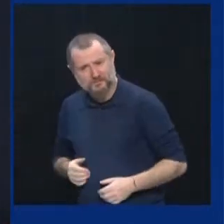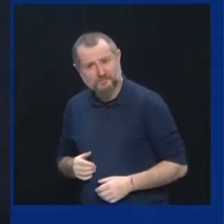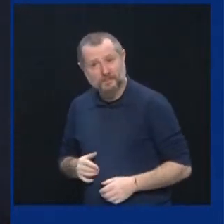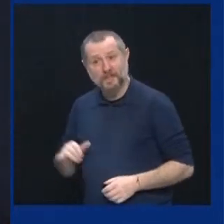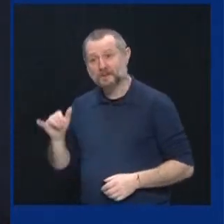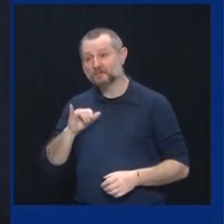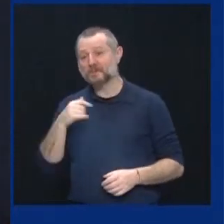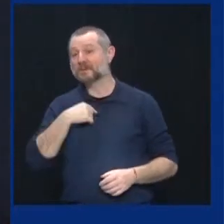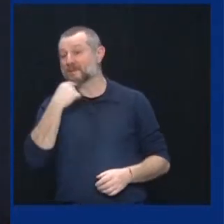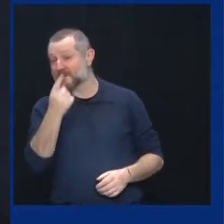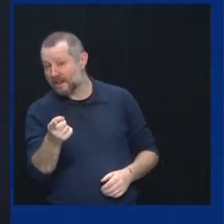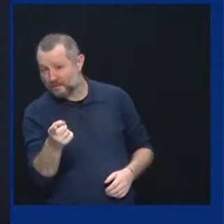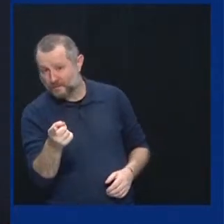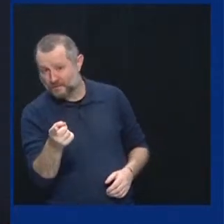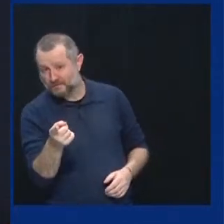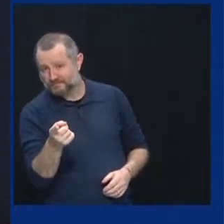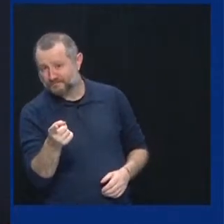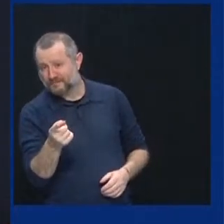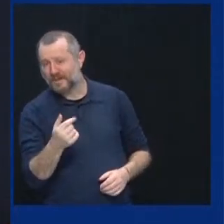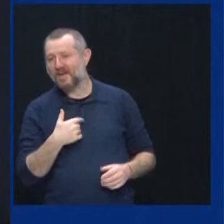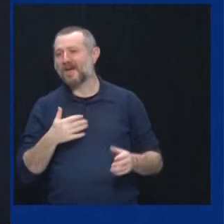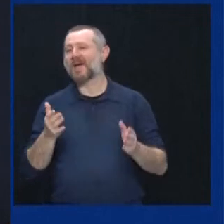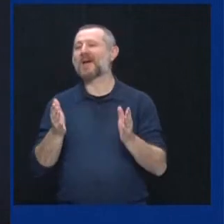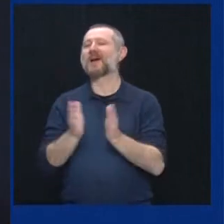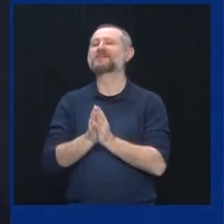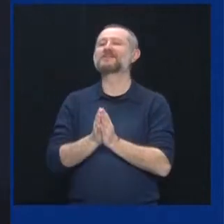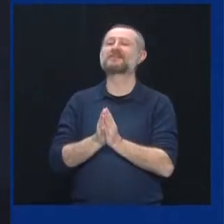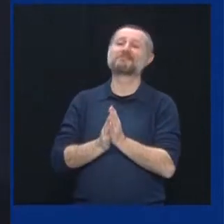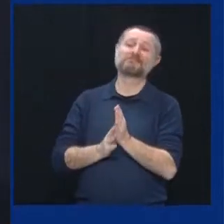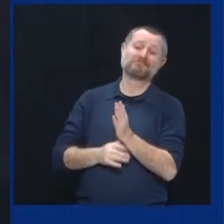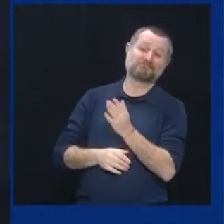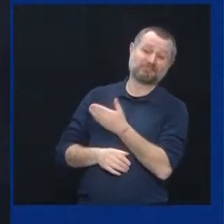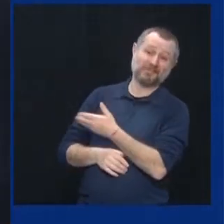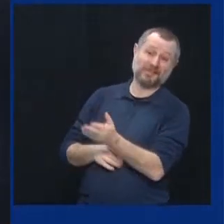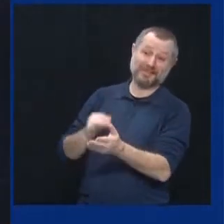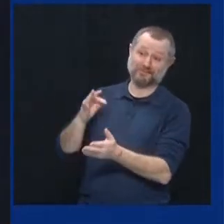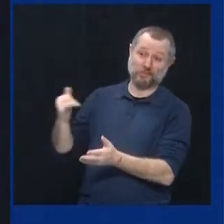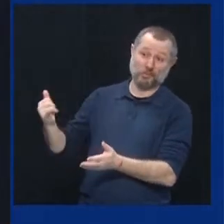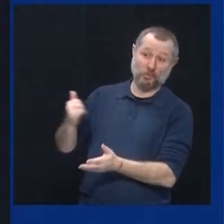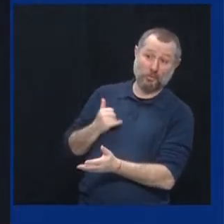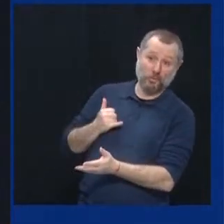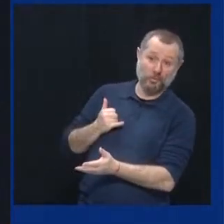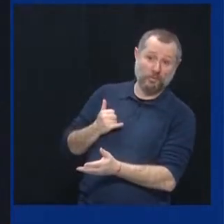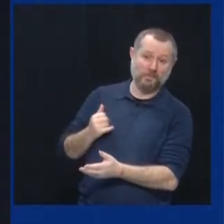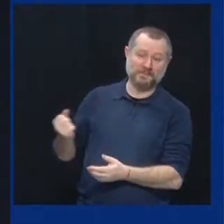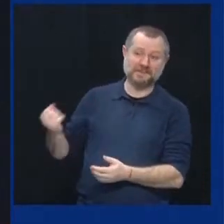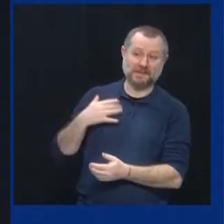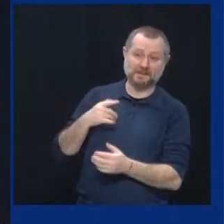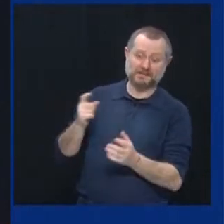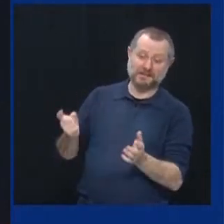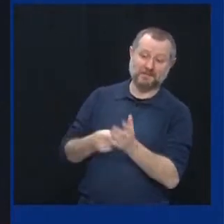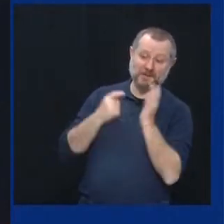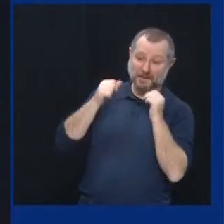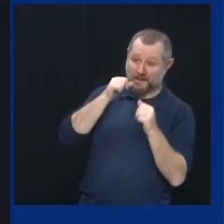you, ask them to send, they did not call up or send a demand letter or send a